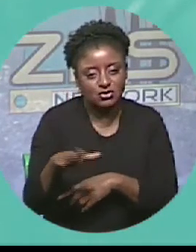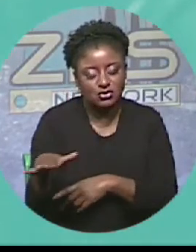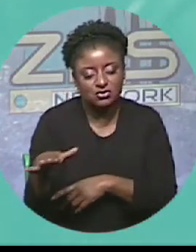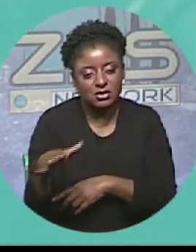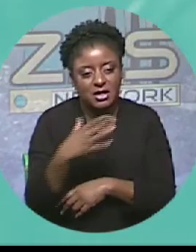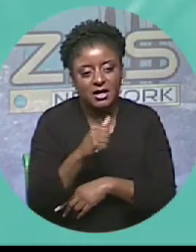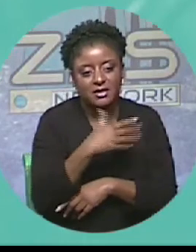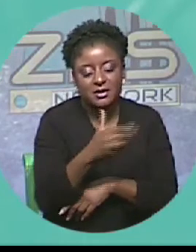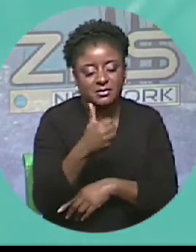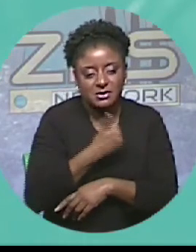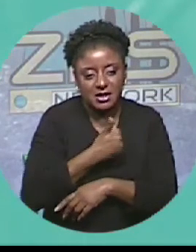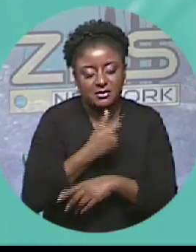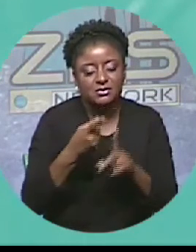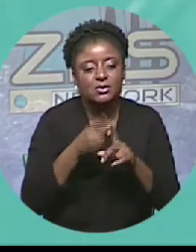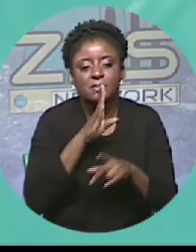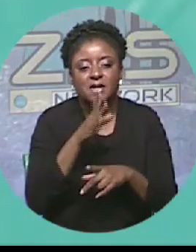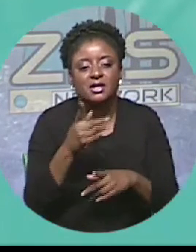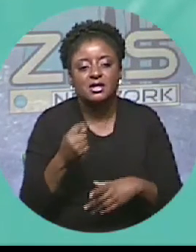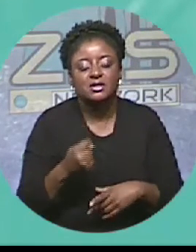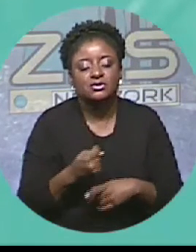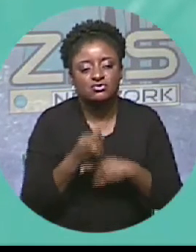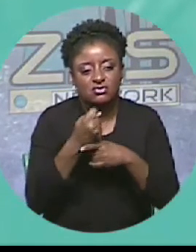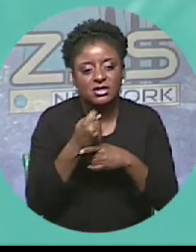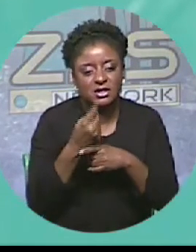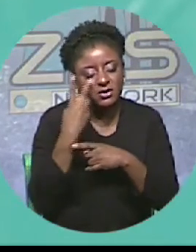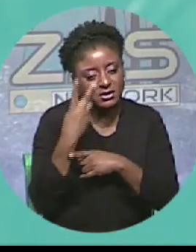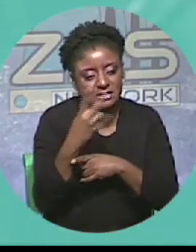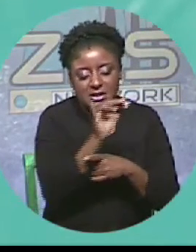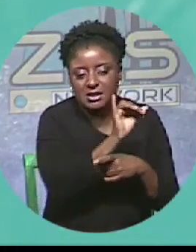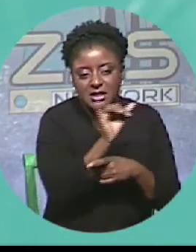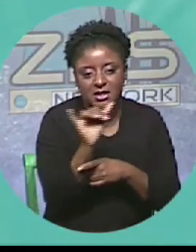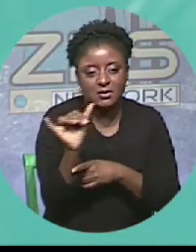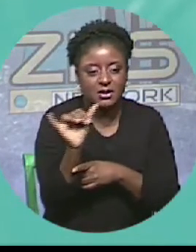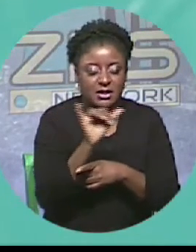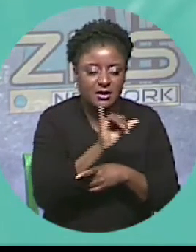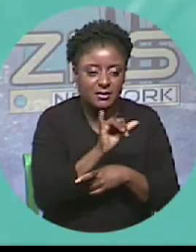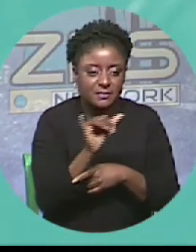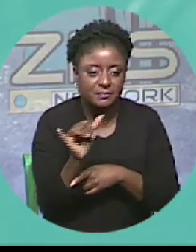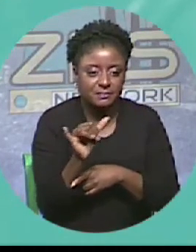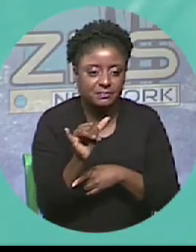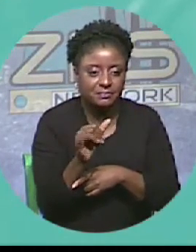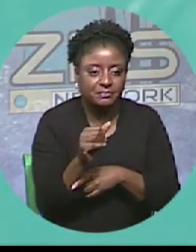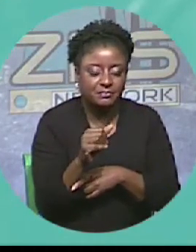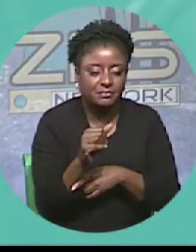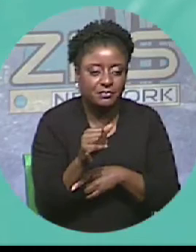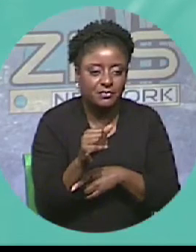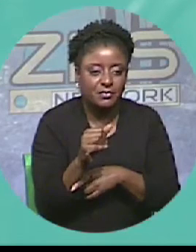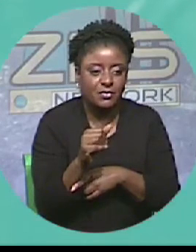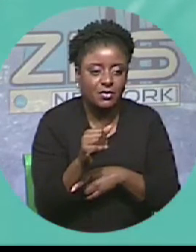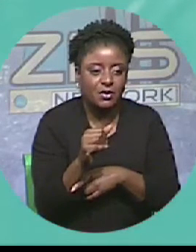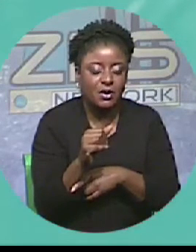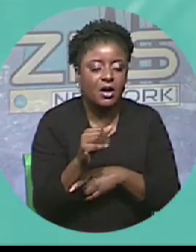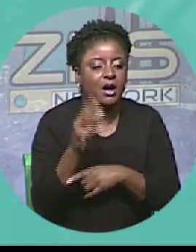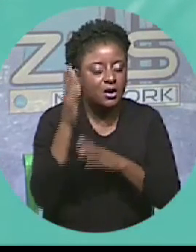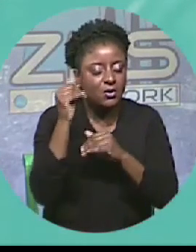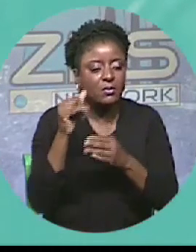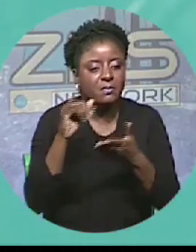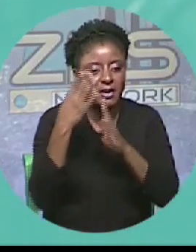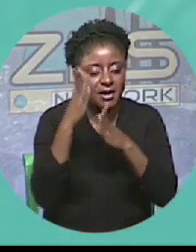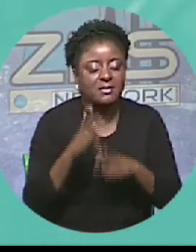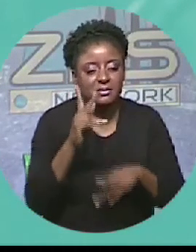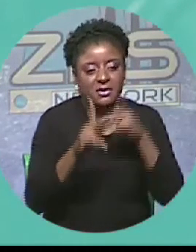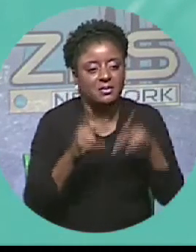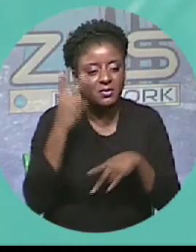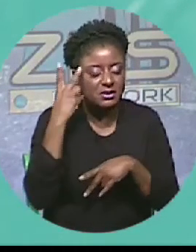treated equally. And I think the Bahamian people and all will see the need for that. And I believe